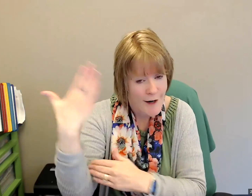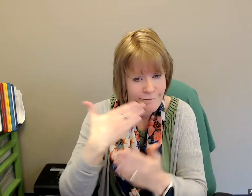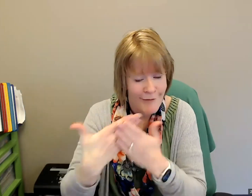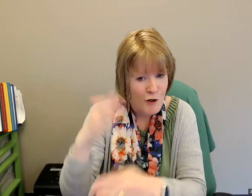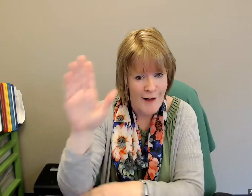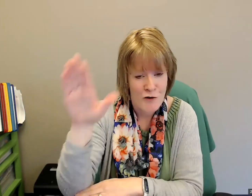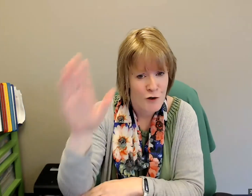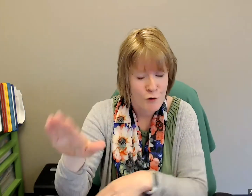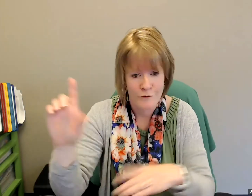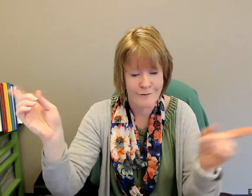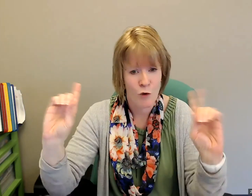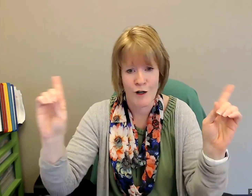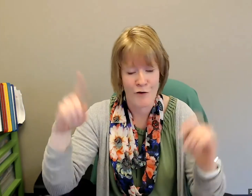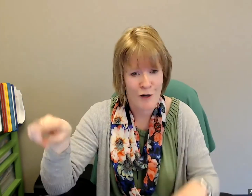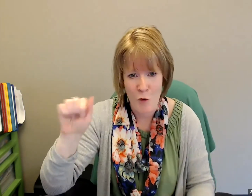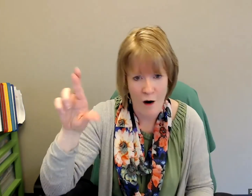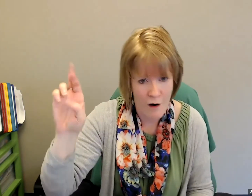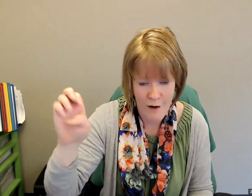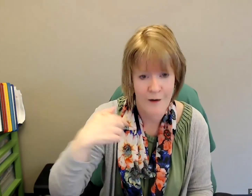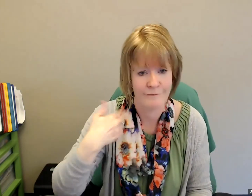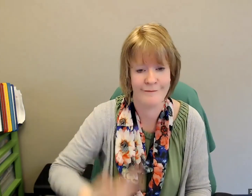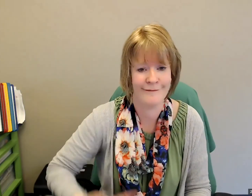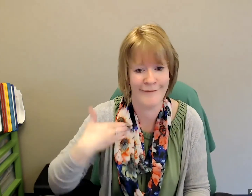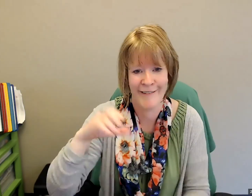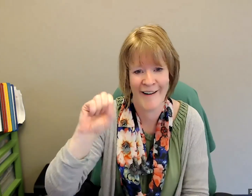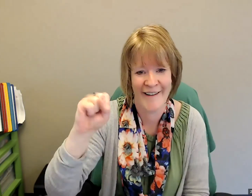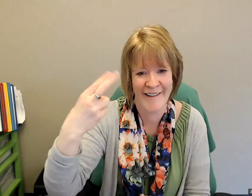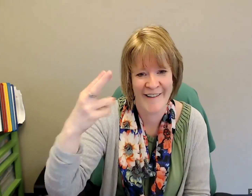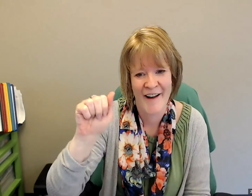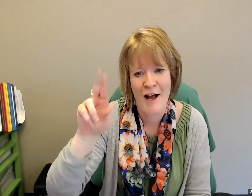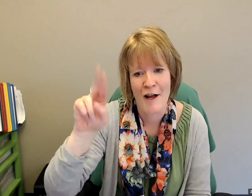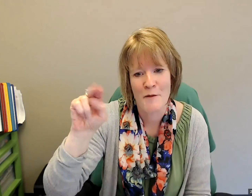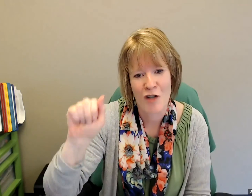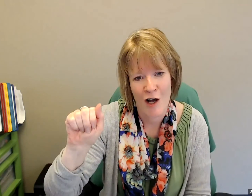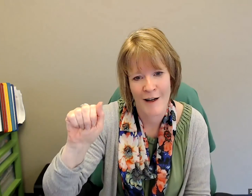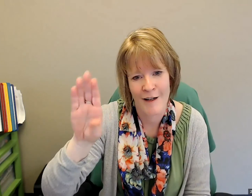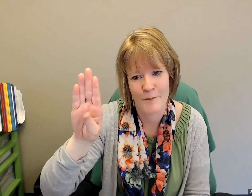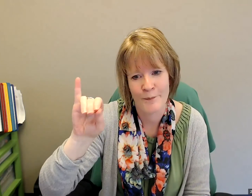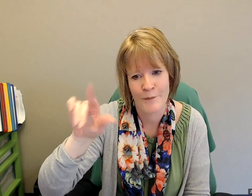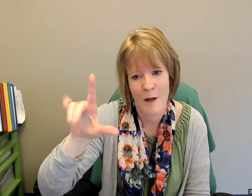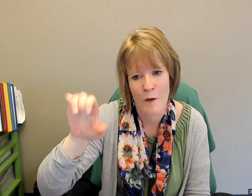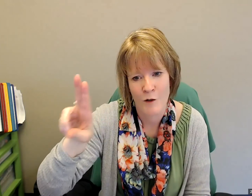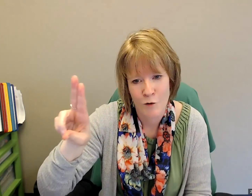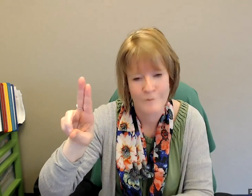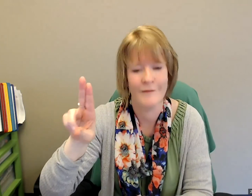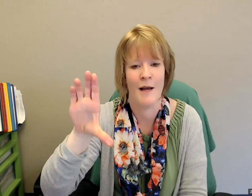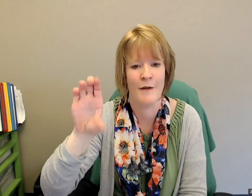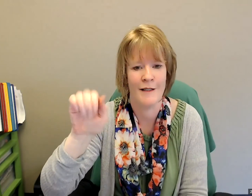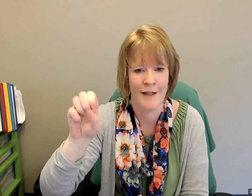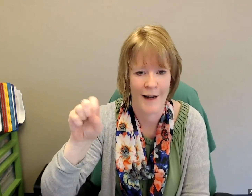Okay, hello and good morning or good afternoon, depending on wherever you are. I'm Shauna Bilyeu,